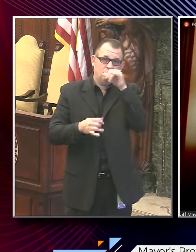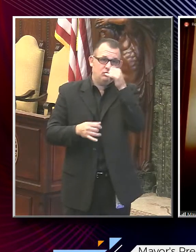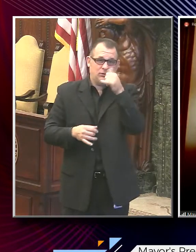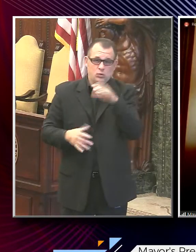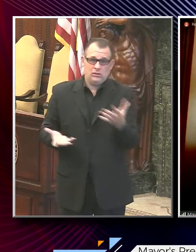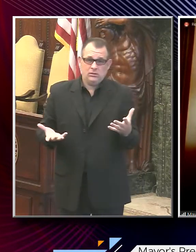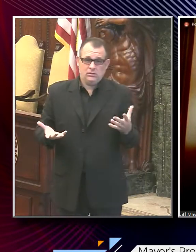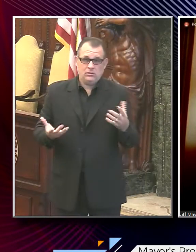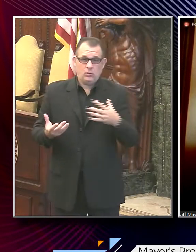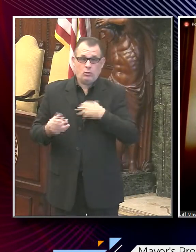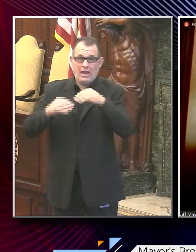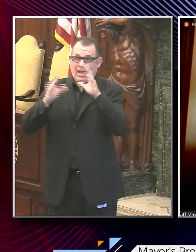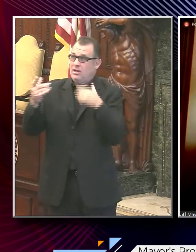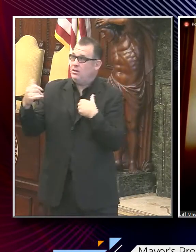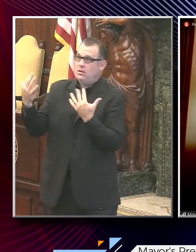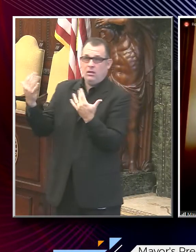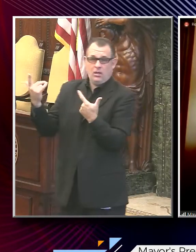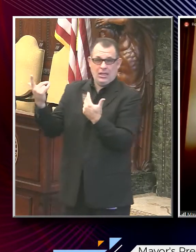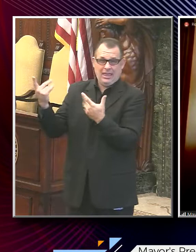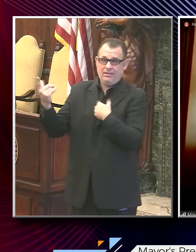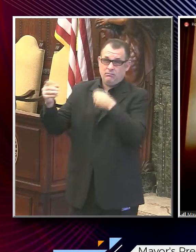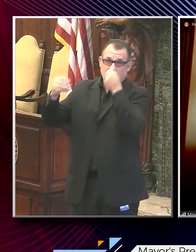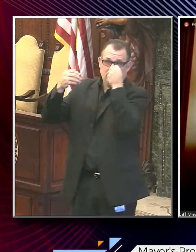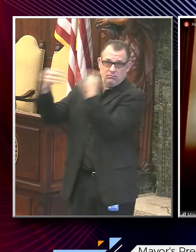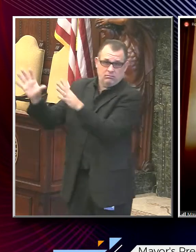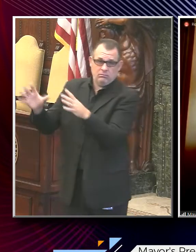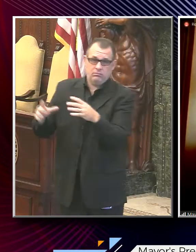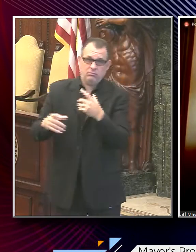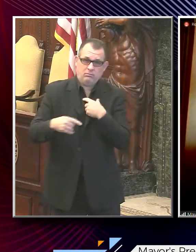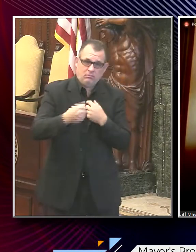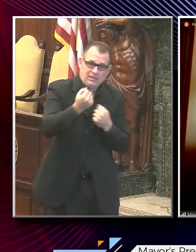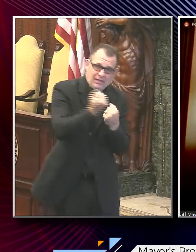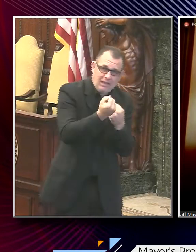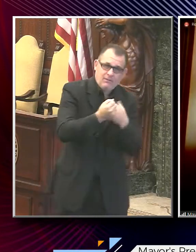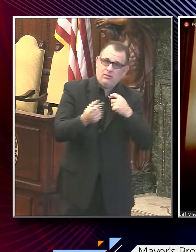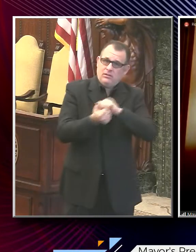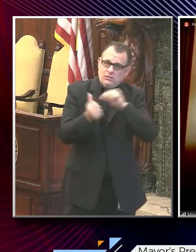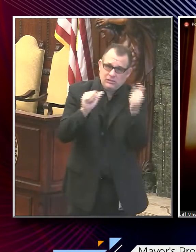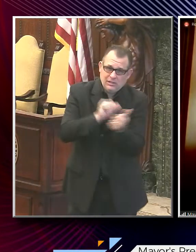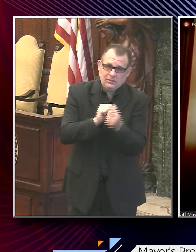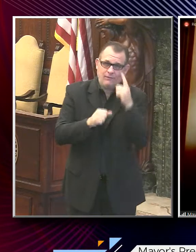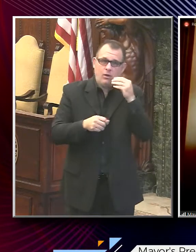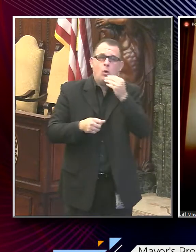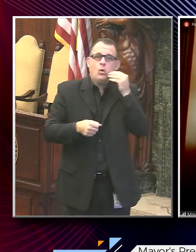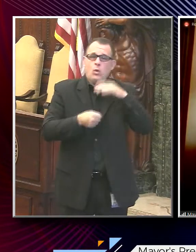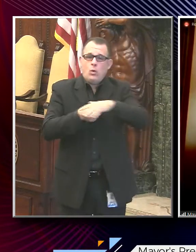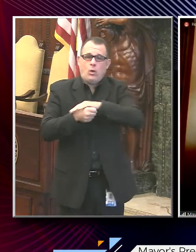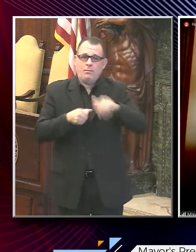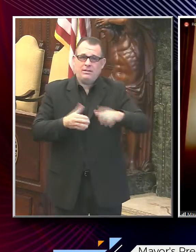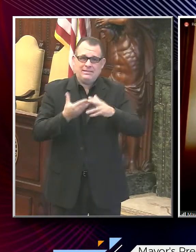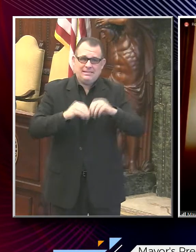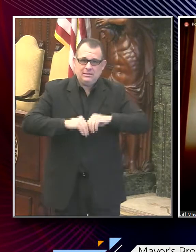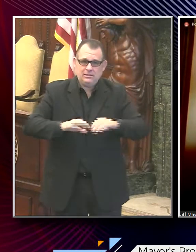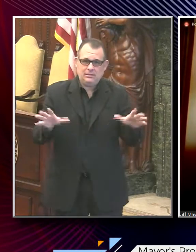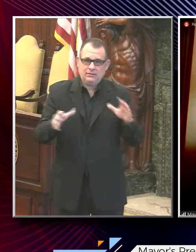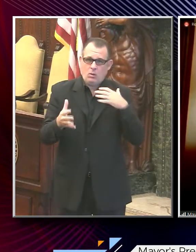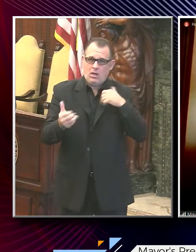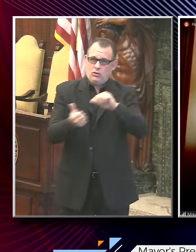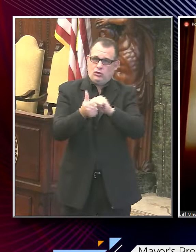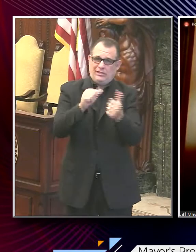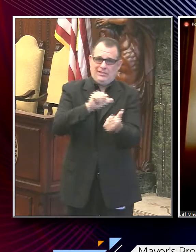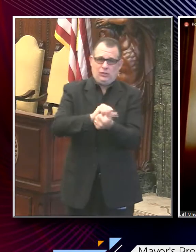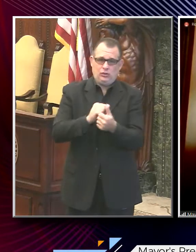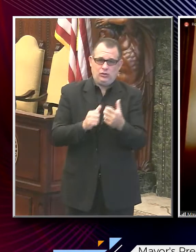take action. We must continue to advocate for change in our own cities and communities. That is why we're committed to making the change here in